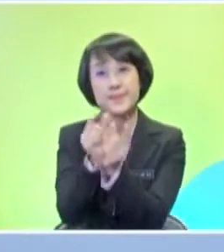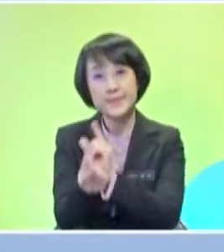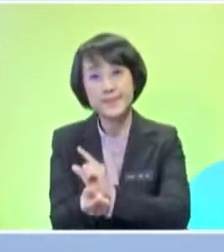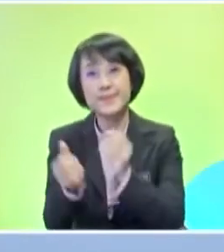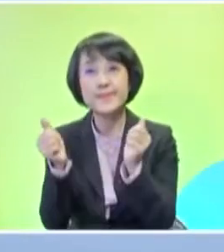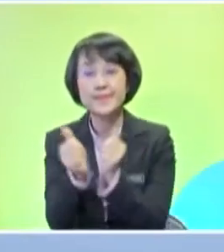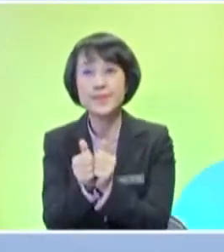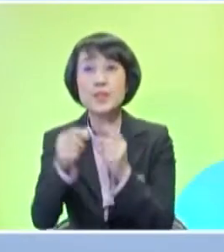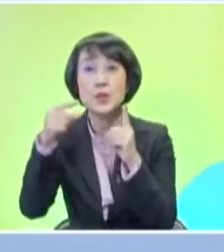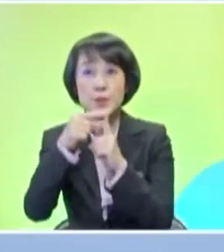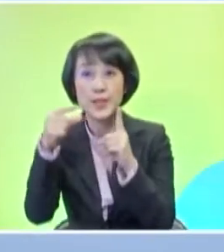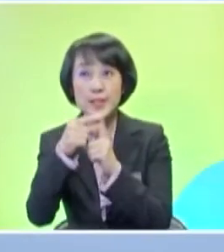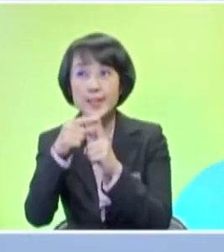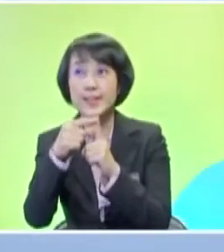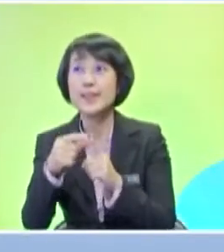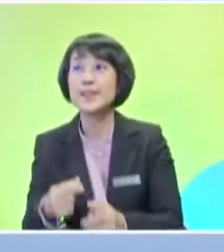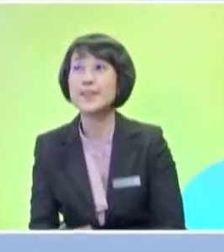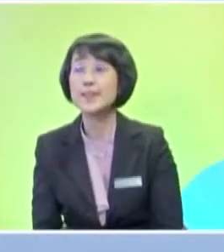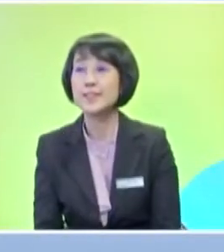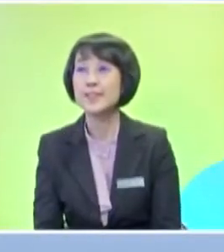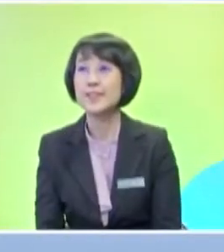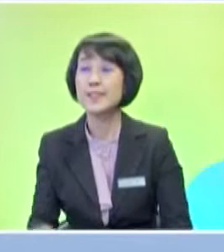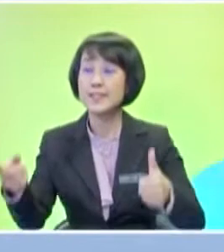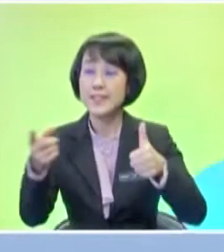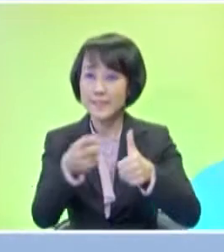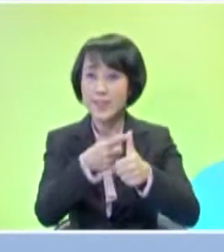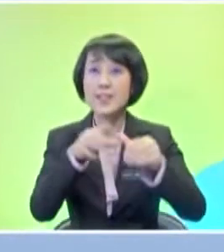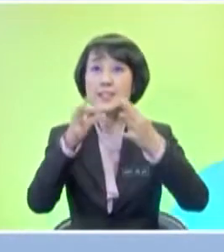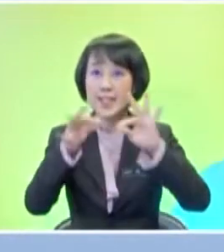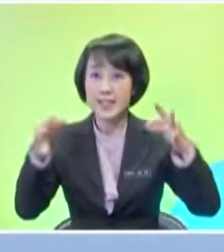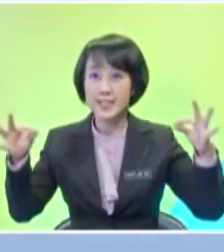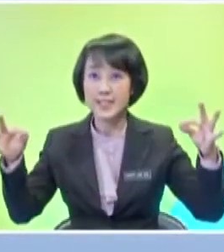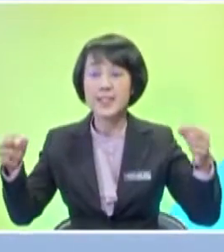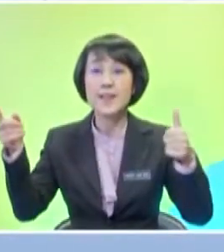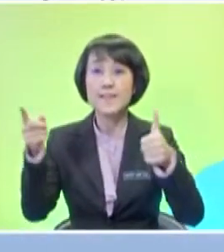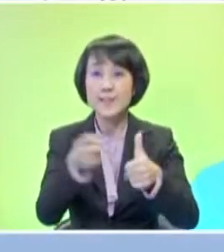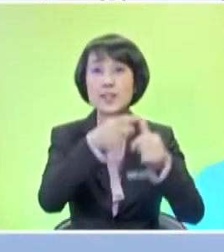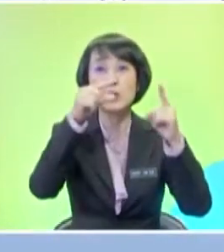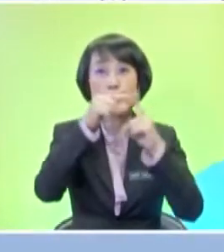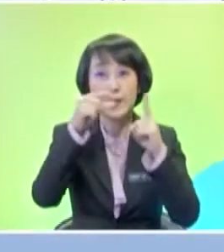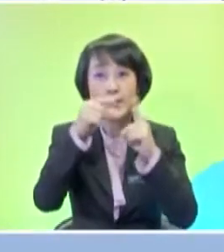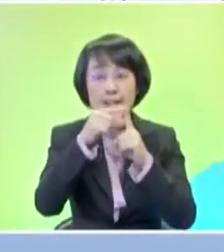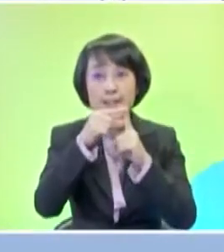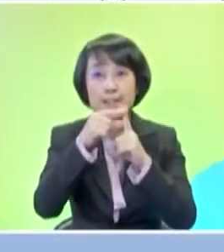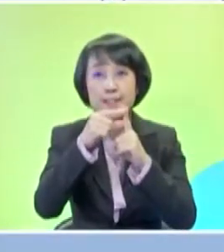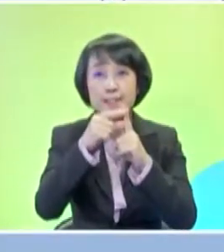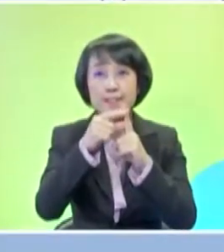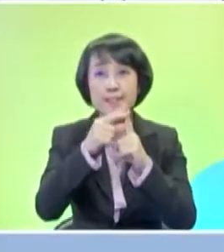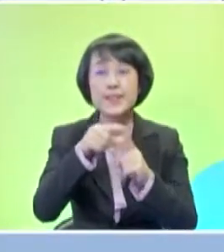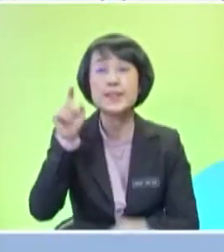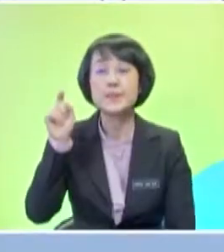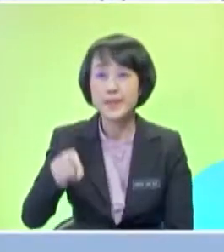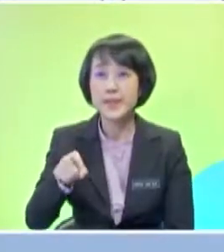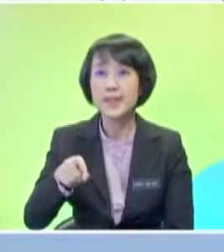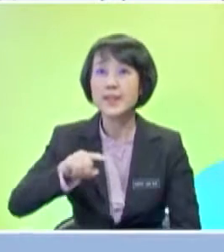want to tell you the first sentence, the first letter, we need to